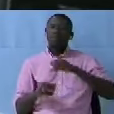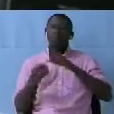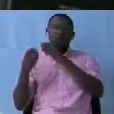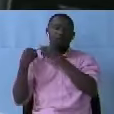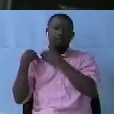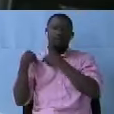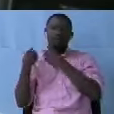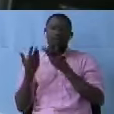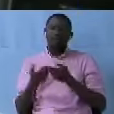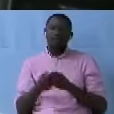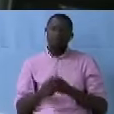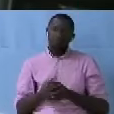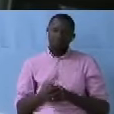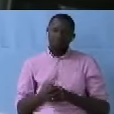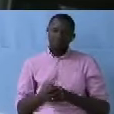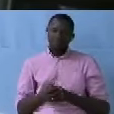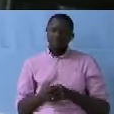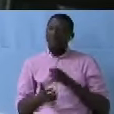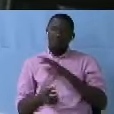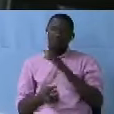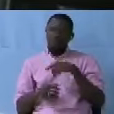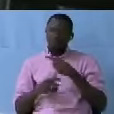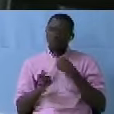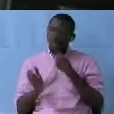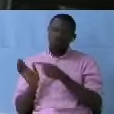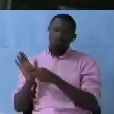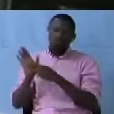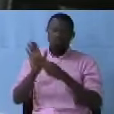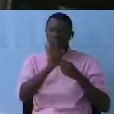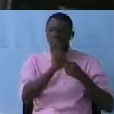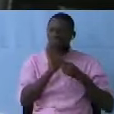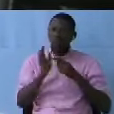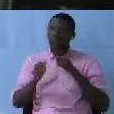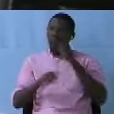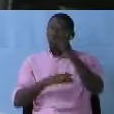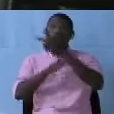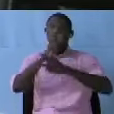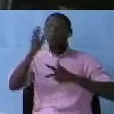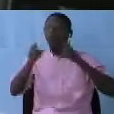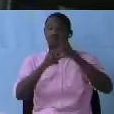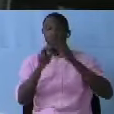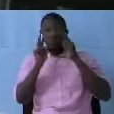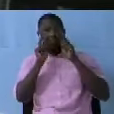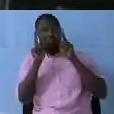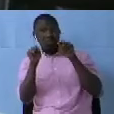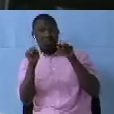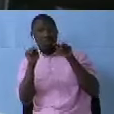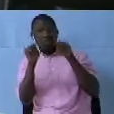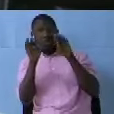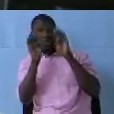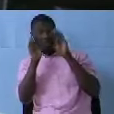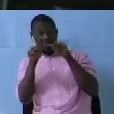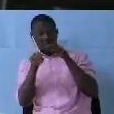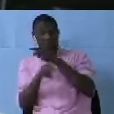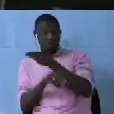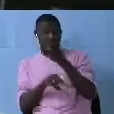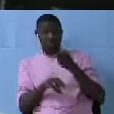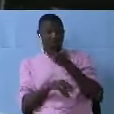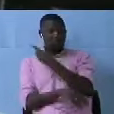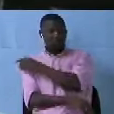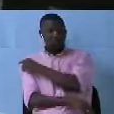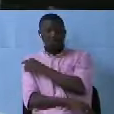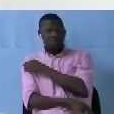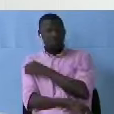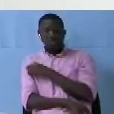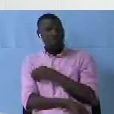TV and show them to the whole world without their informed consent. Kon nak lolu mbir la mo xamne warut te nit ki waru